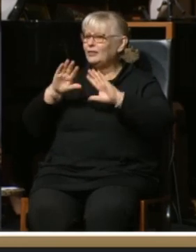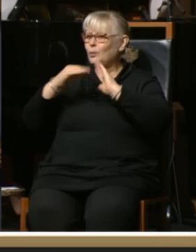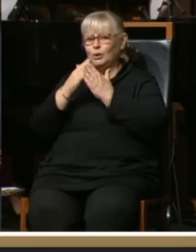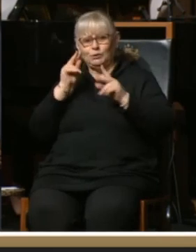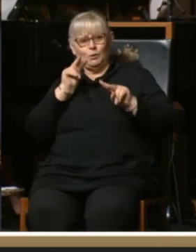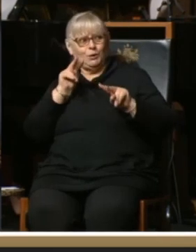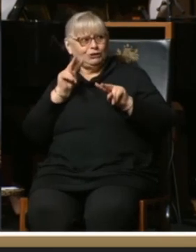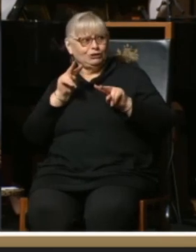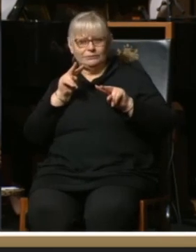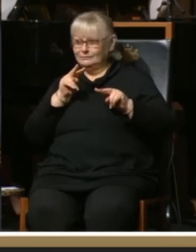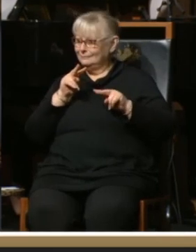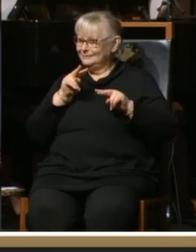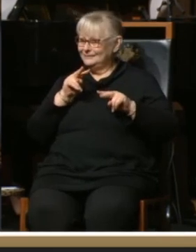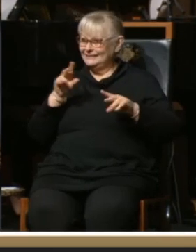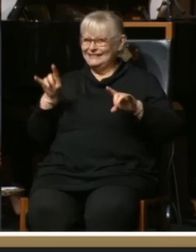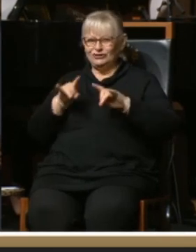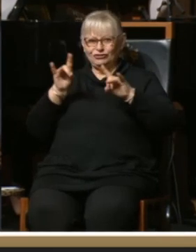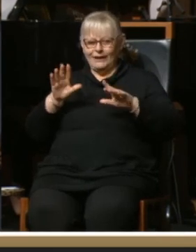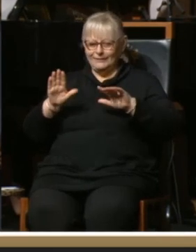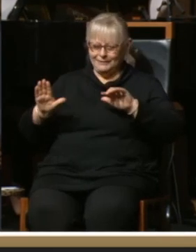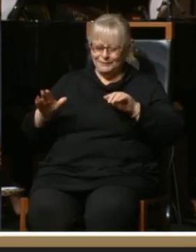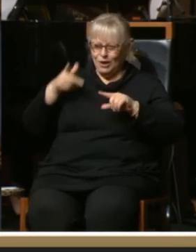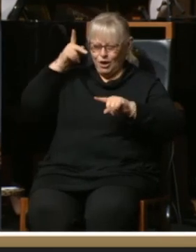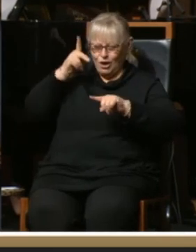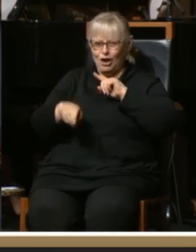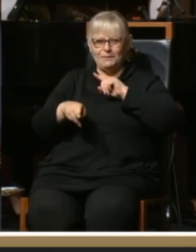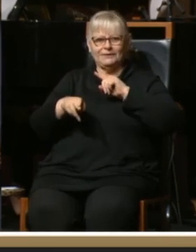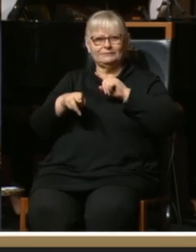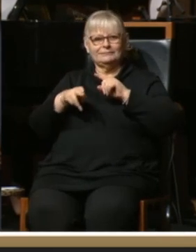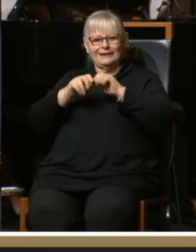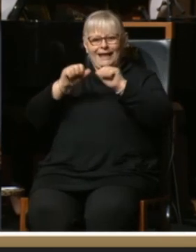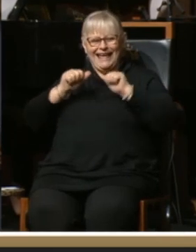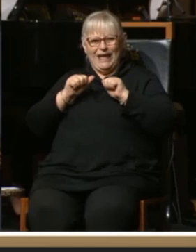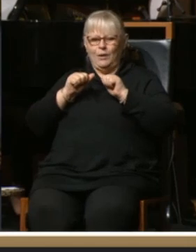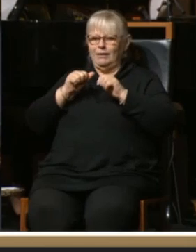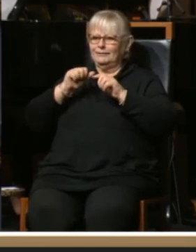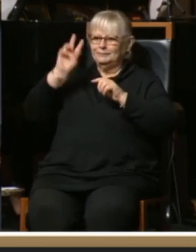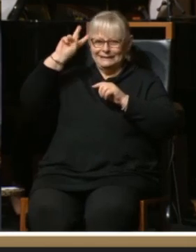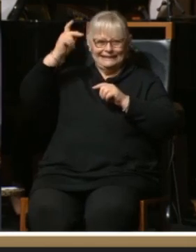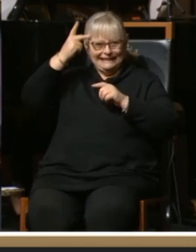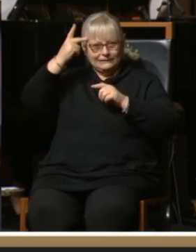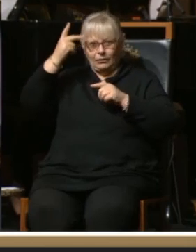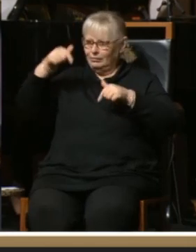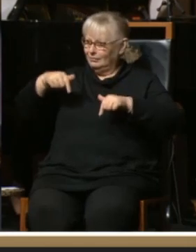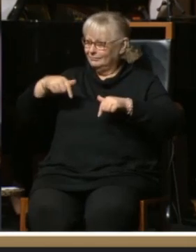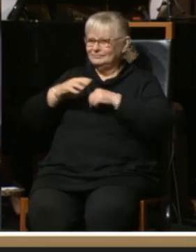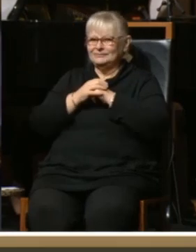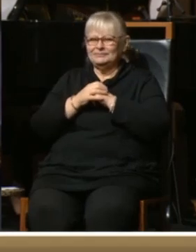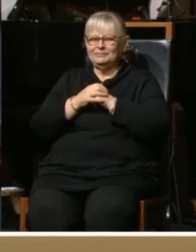watched as our nation forged its political and cultural heritage into this mature